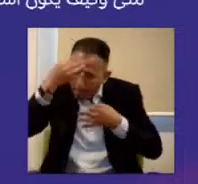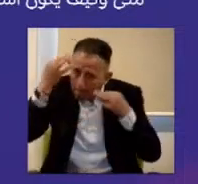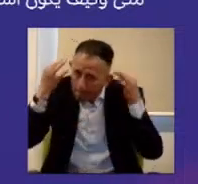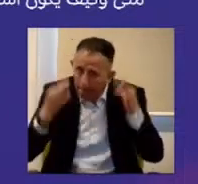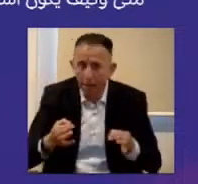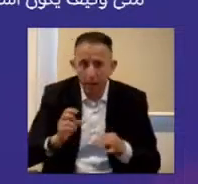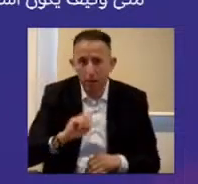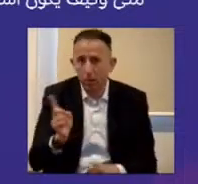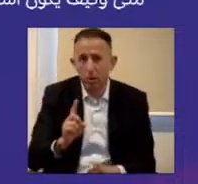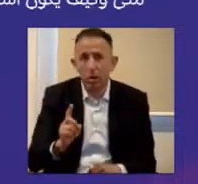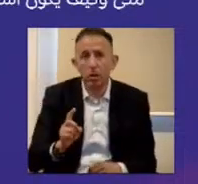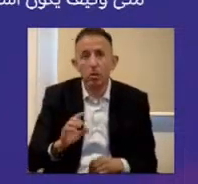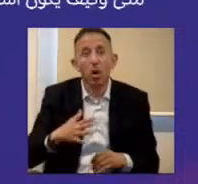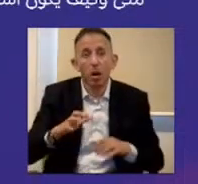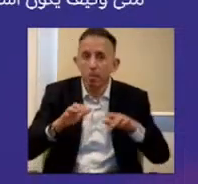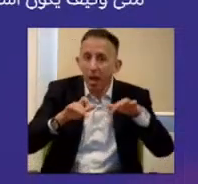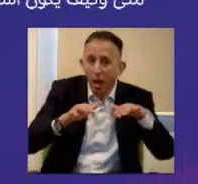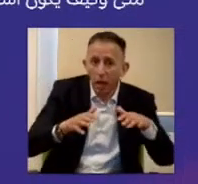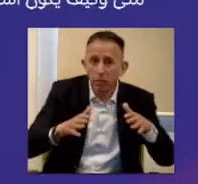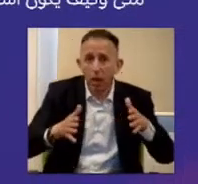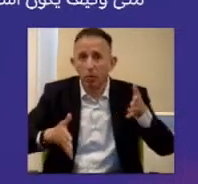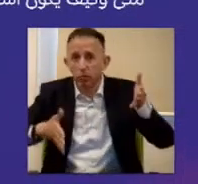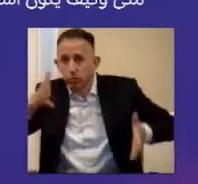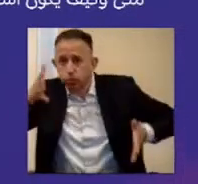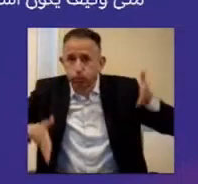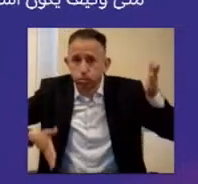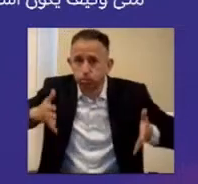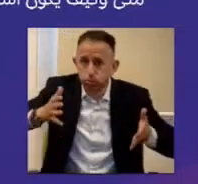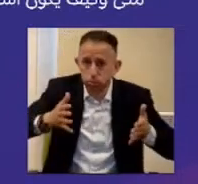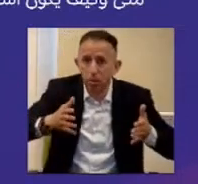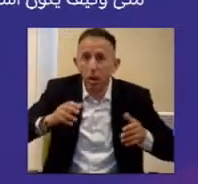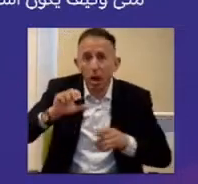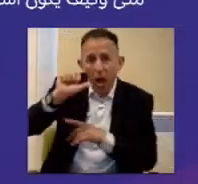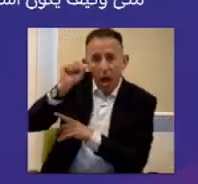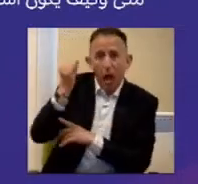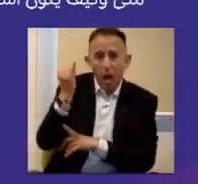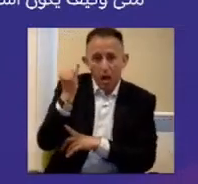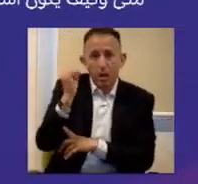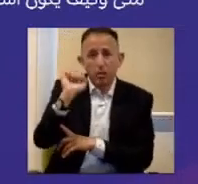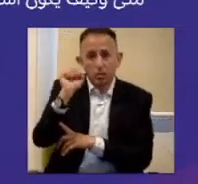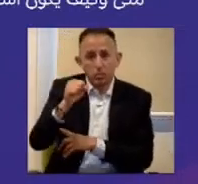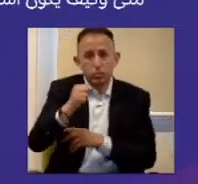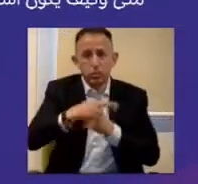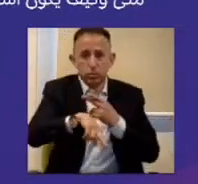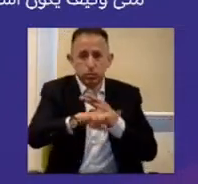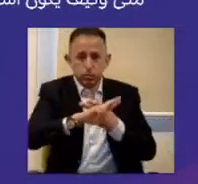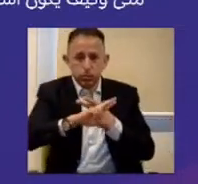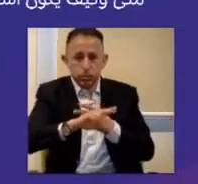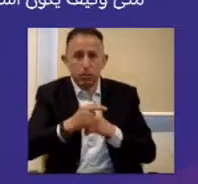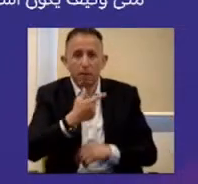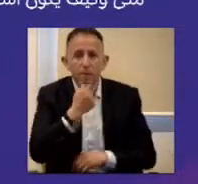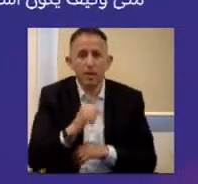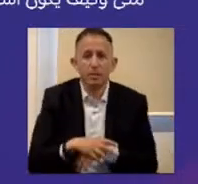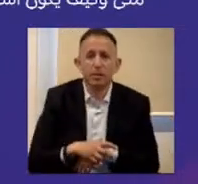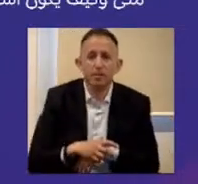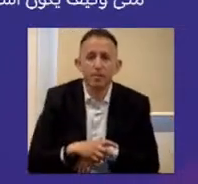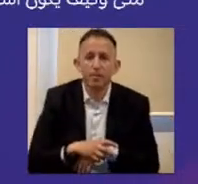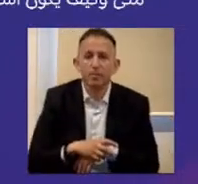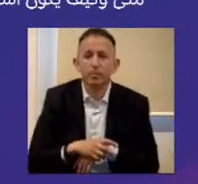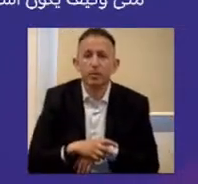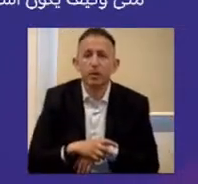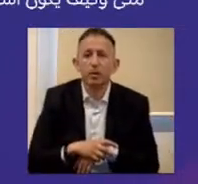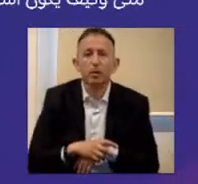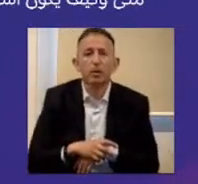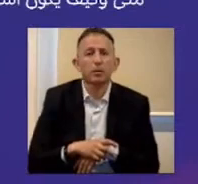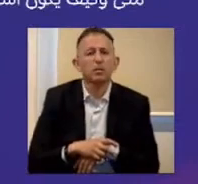saying this particular ECG is a fibrillation, this particular ECG is a tachycardia of that kind, of this kind,